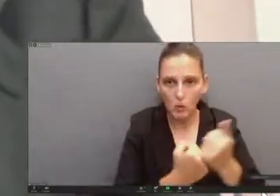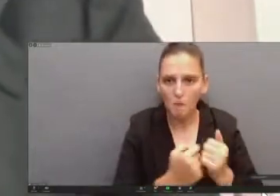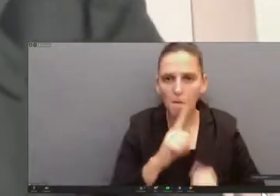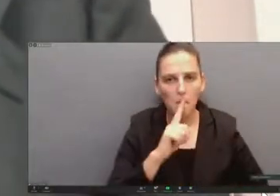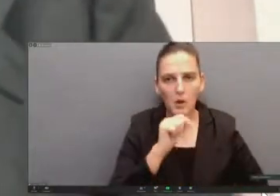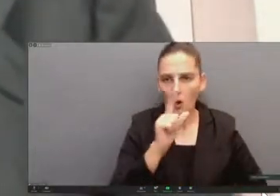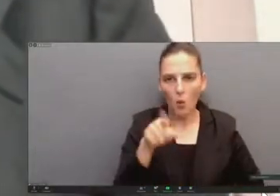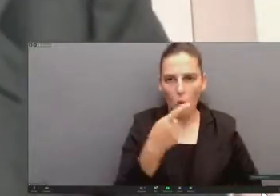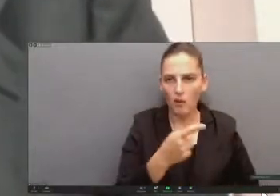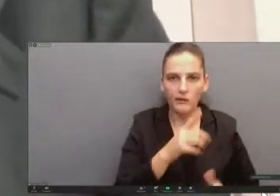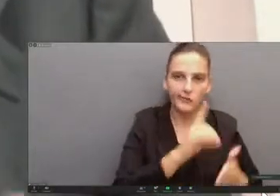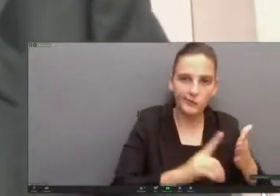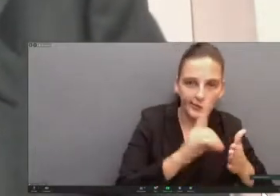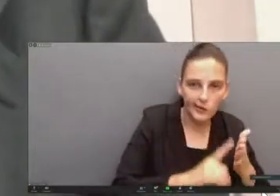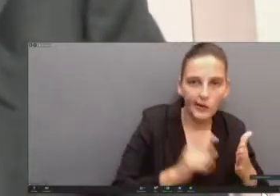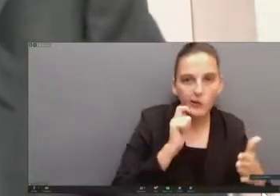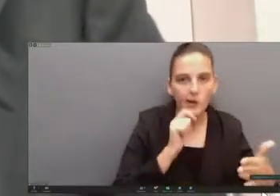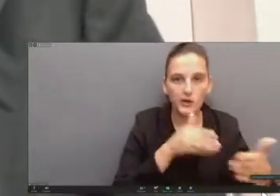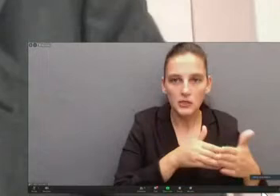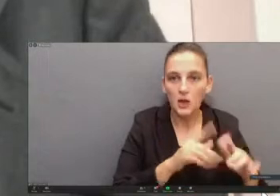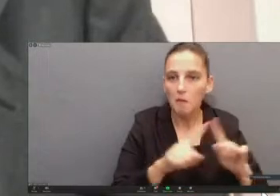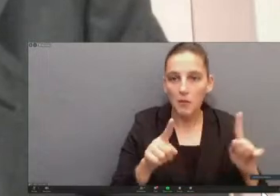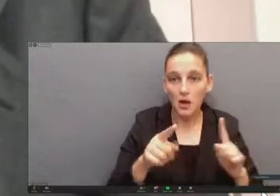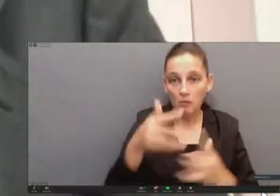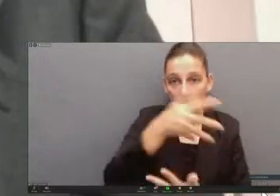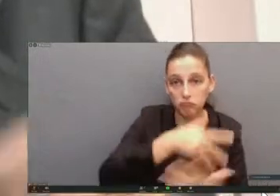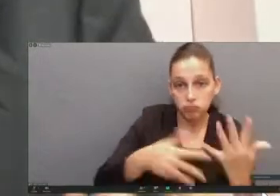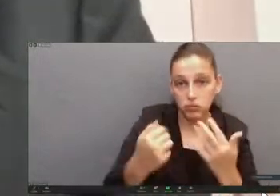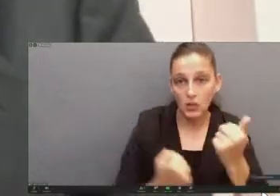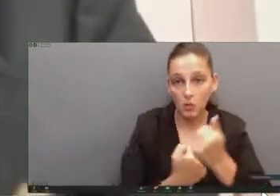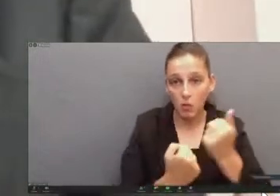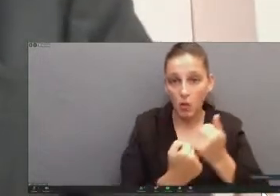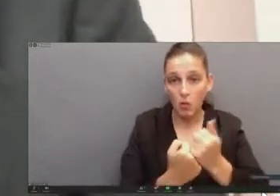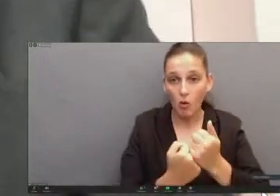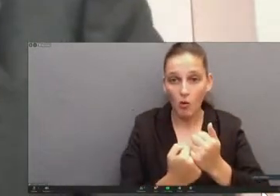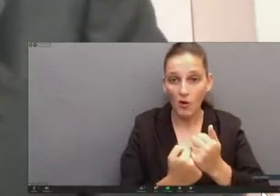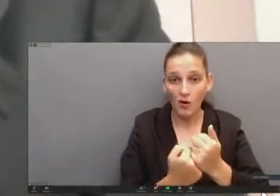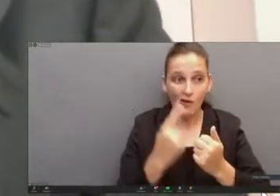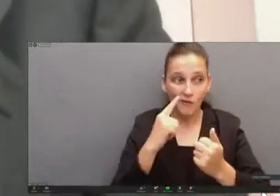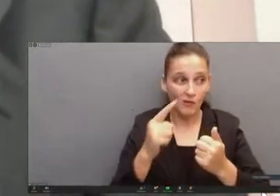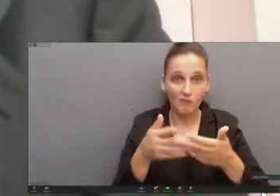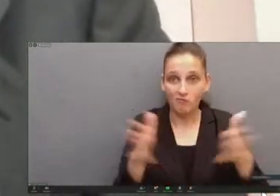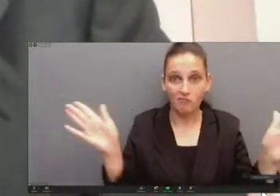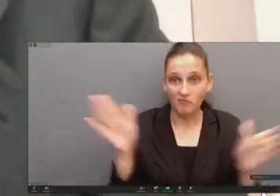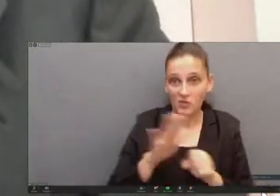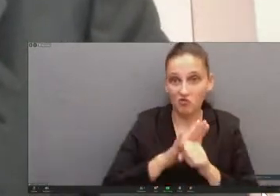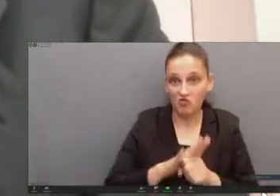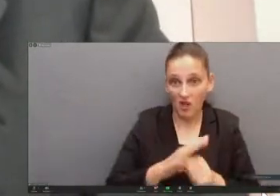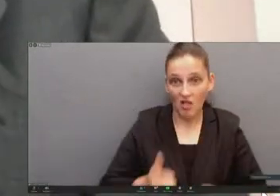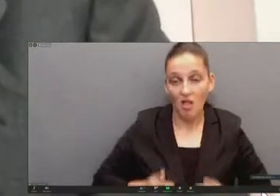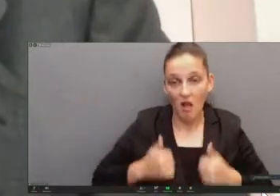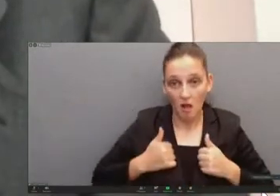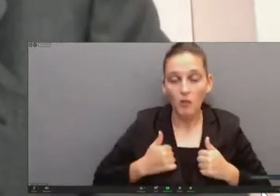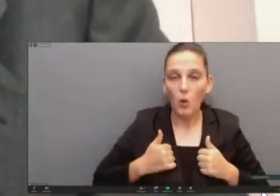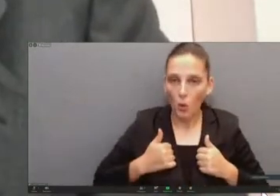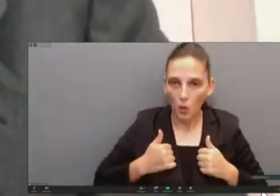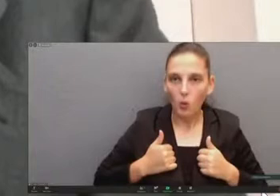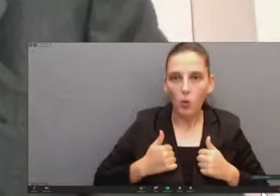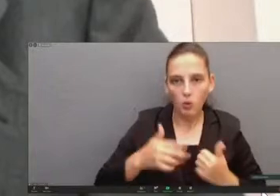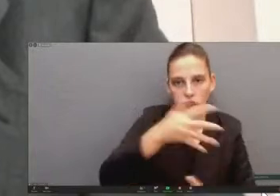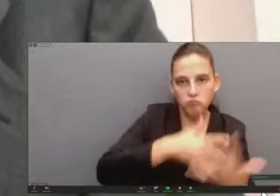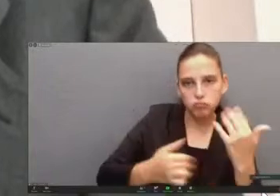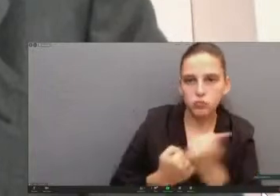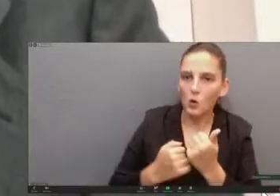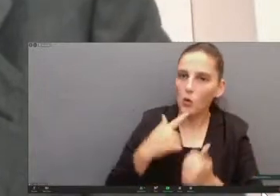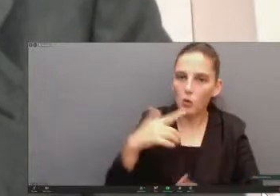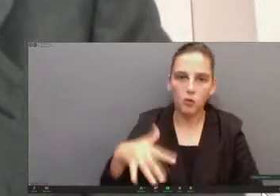discrimination and racism, but just in general for stressful life experiences, can be a powerful source.